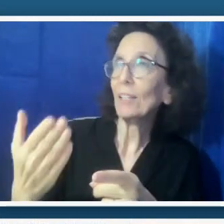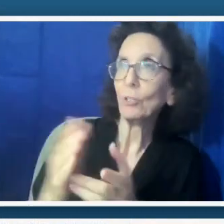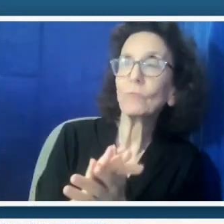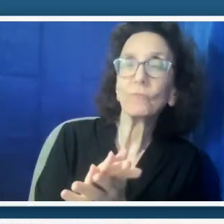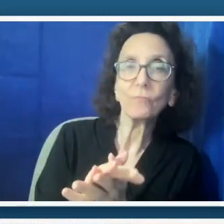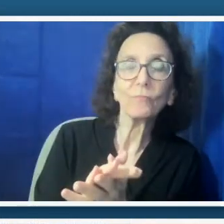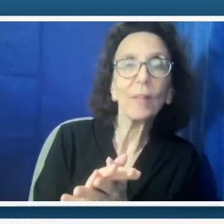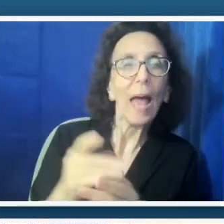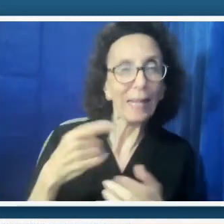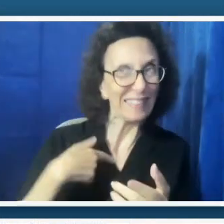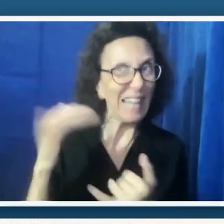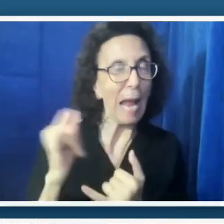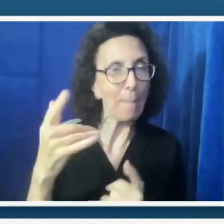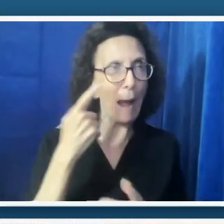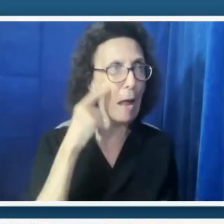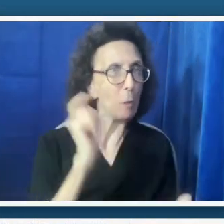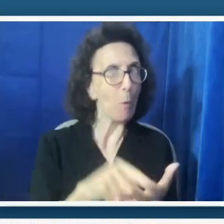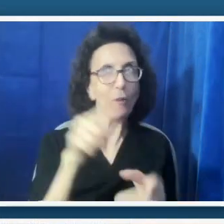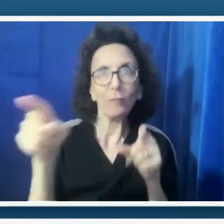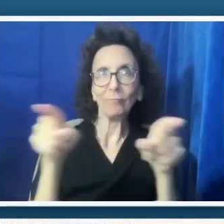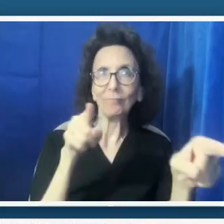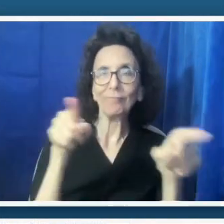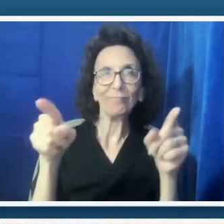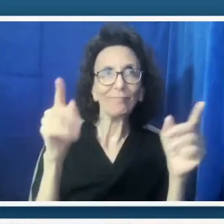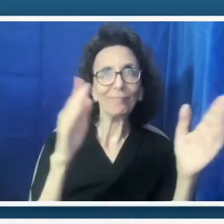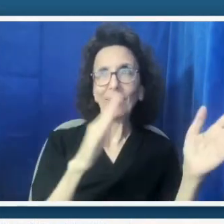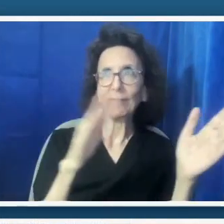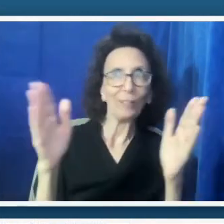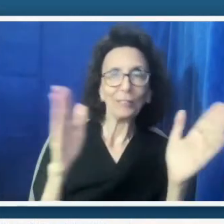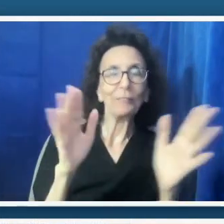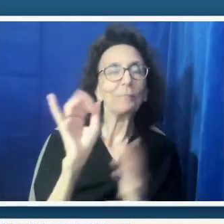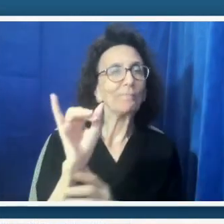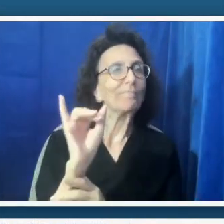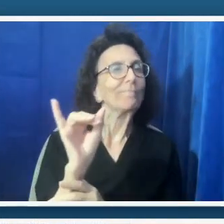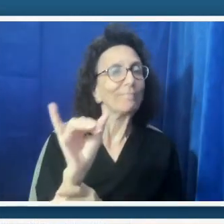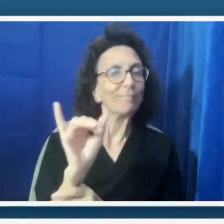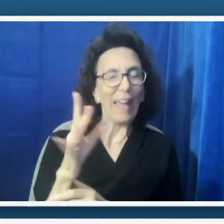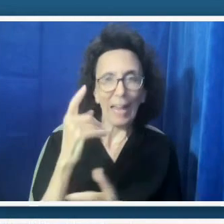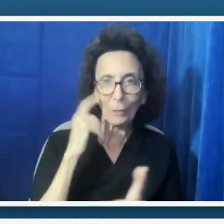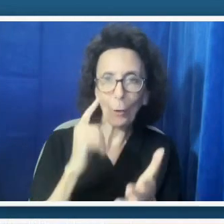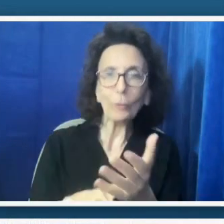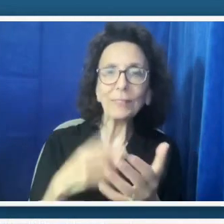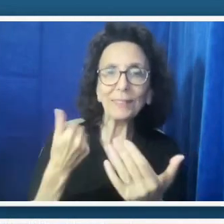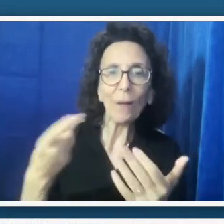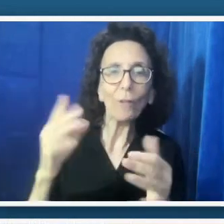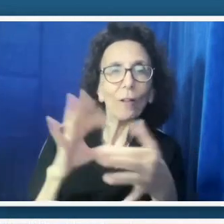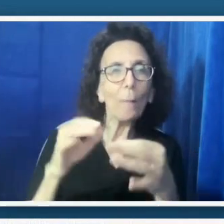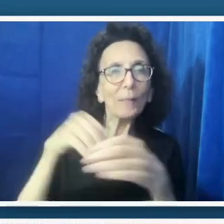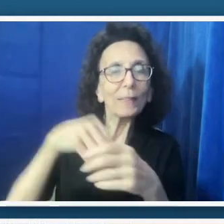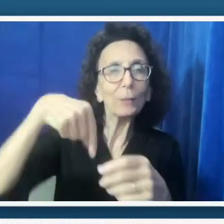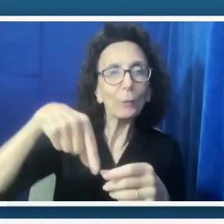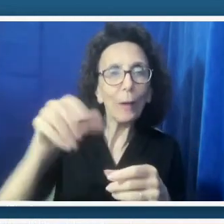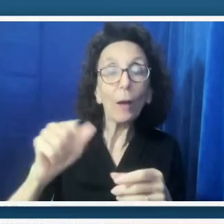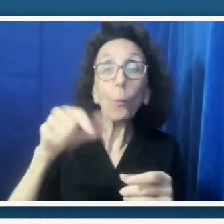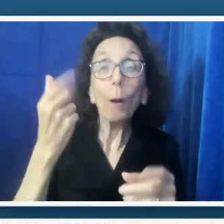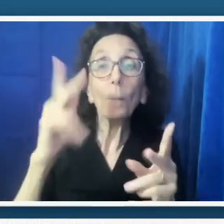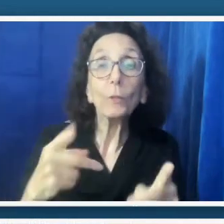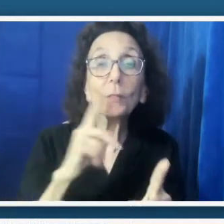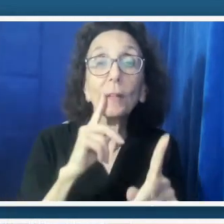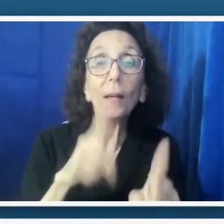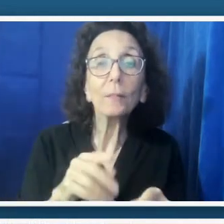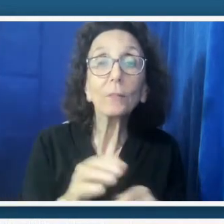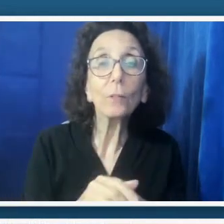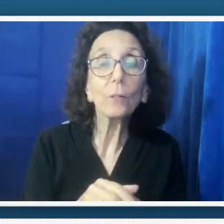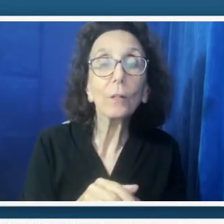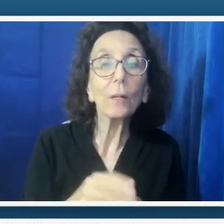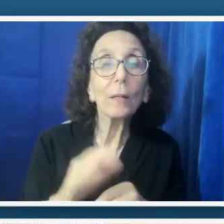struck me when looking at these, and it looks like some folks in our audience noticed that too. We have a comment from someone saying they look like they're working